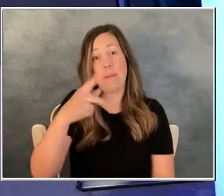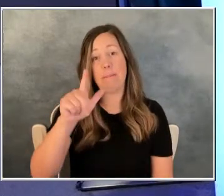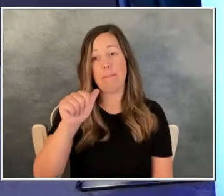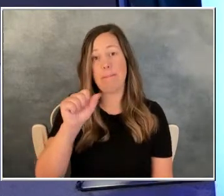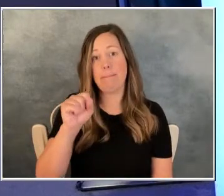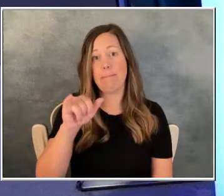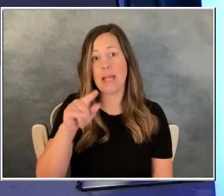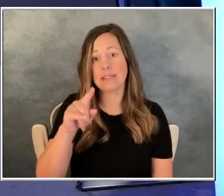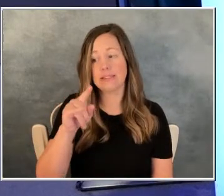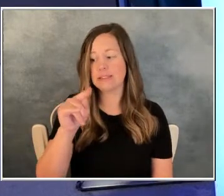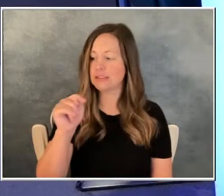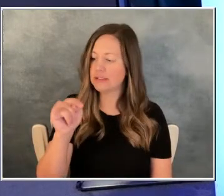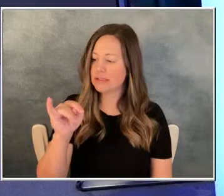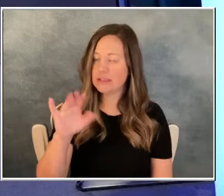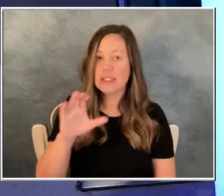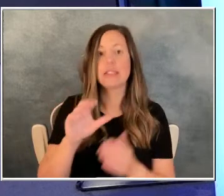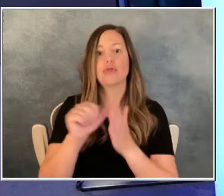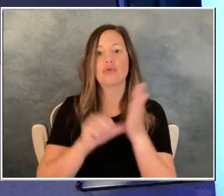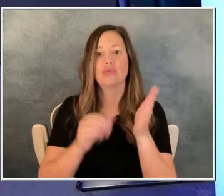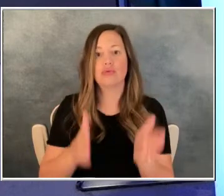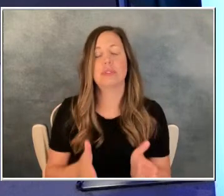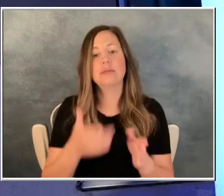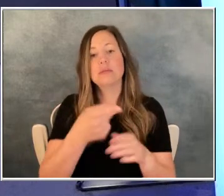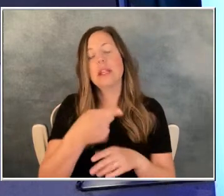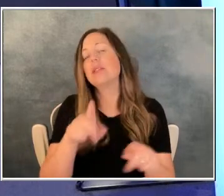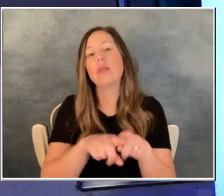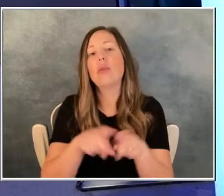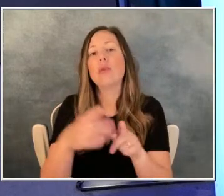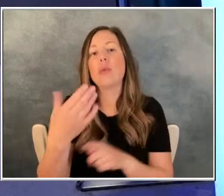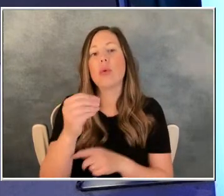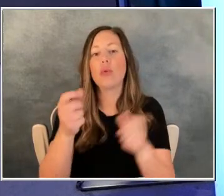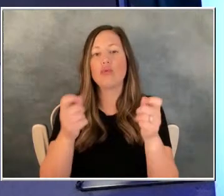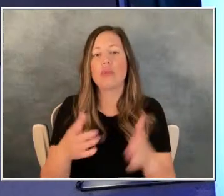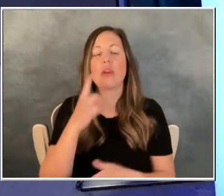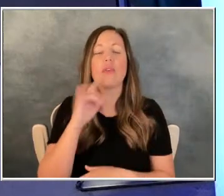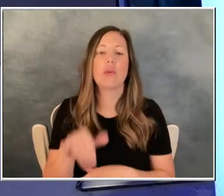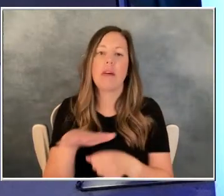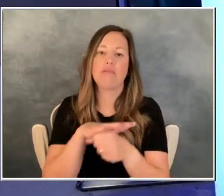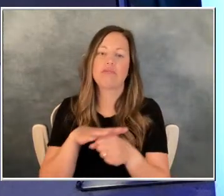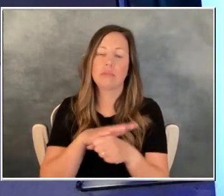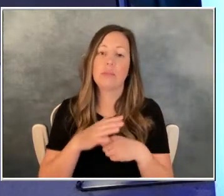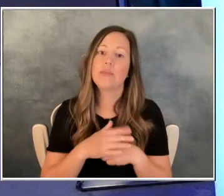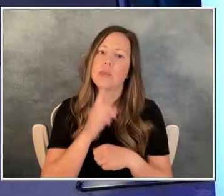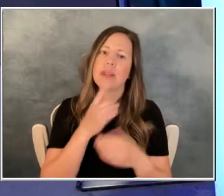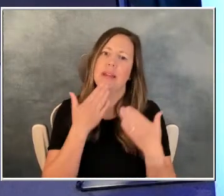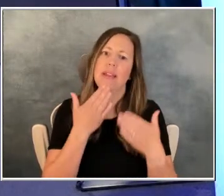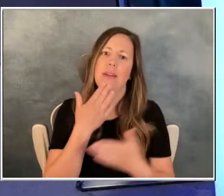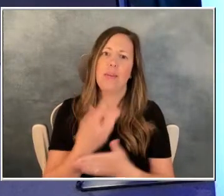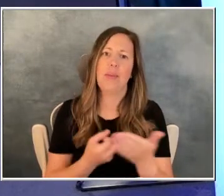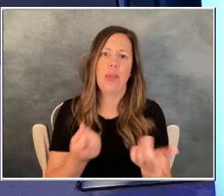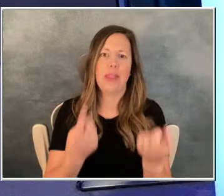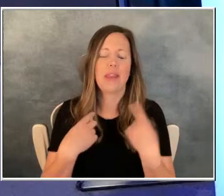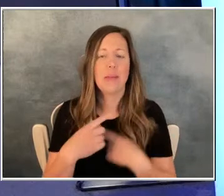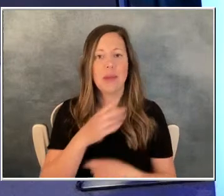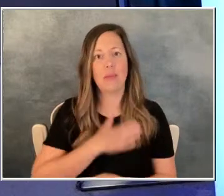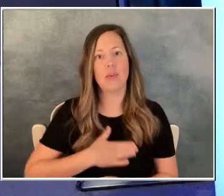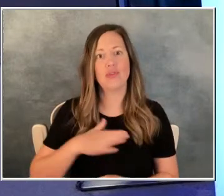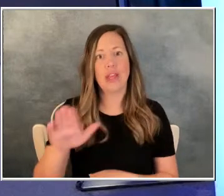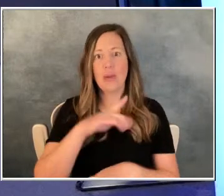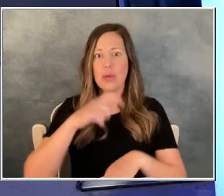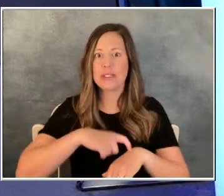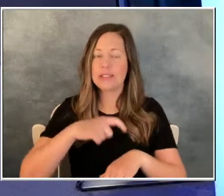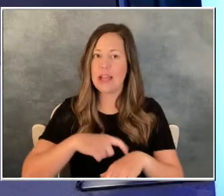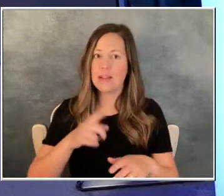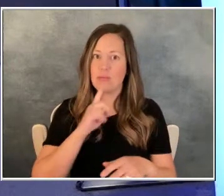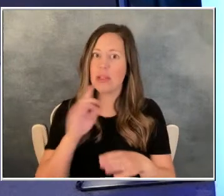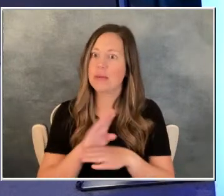co-director of the burn unit. Thank you both for being here. We really appreciate you taking the time. We know you're busy. We should also mention right